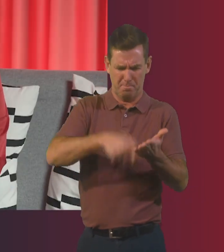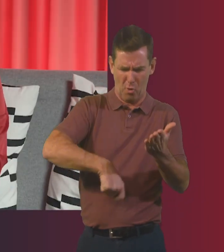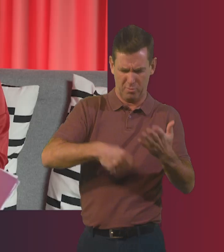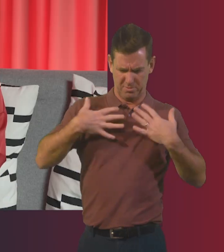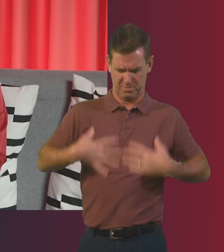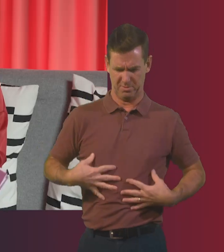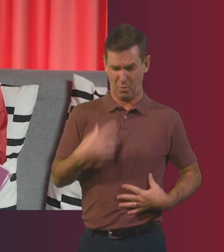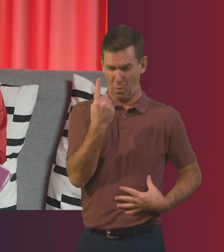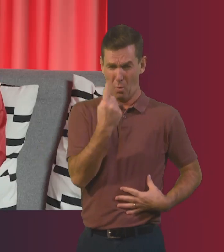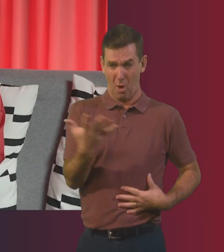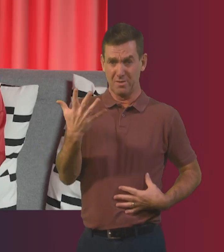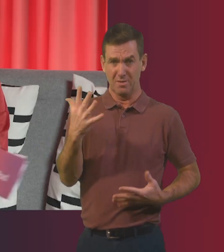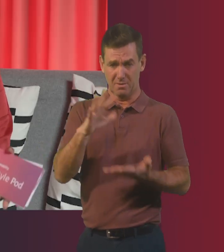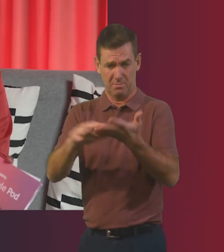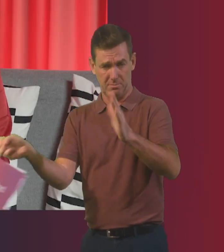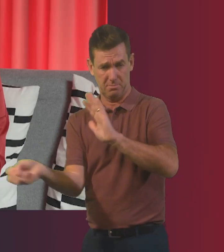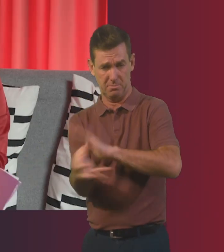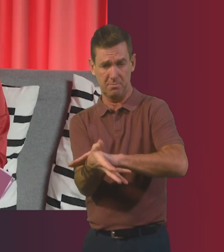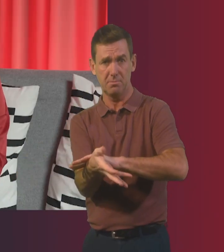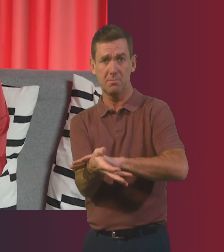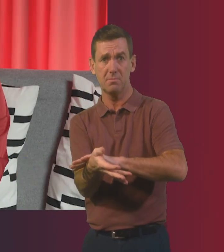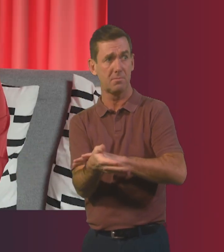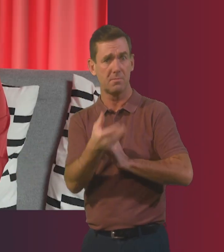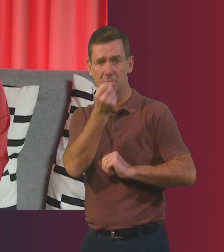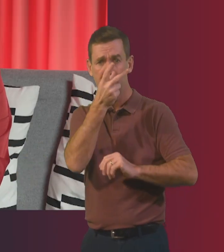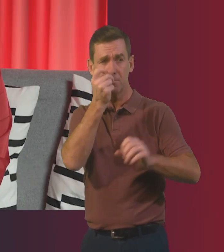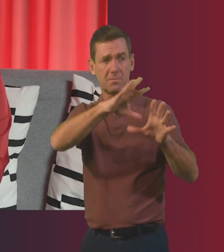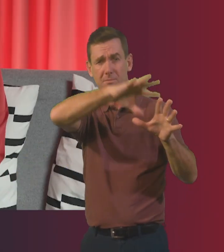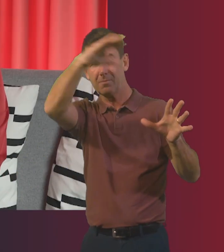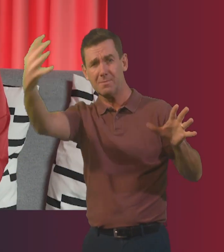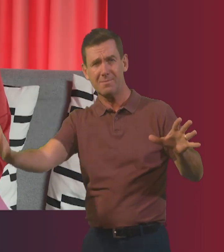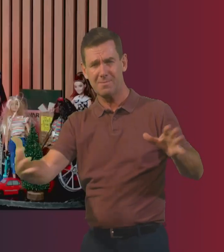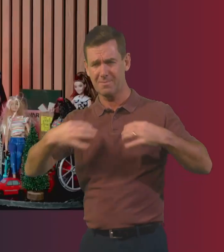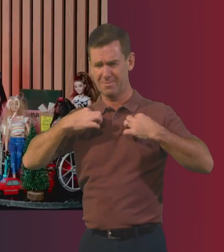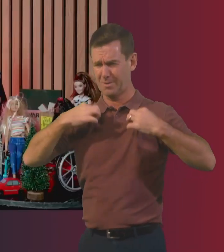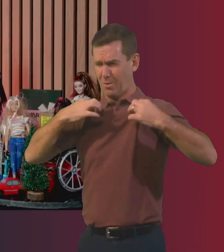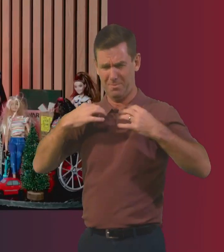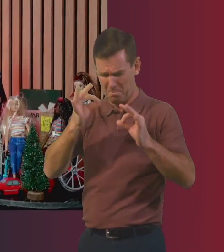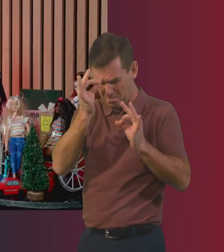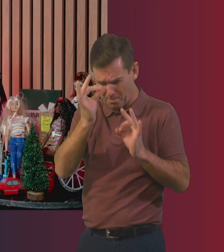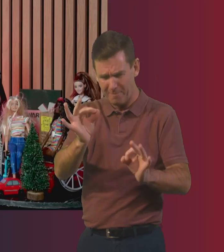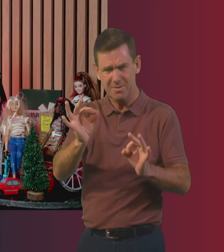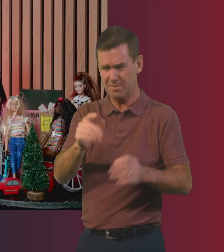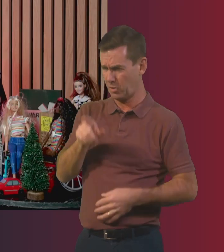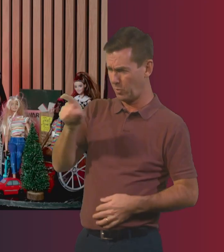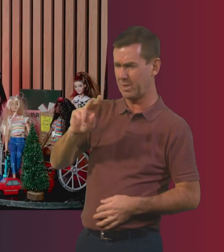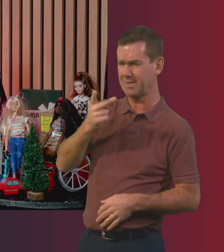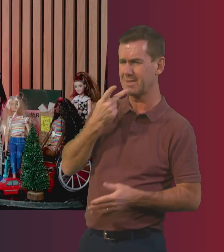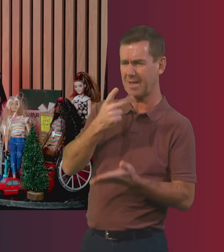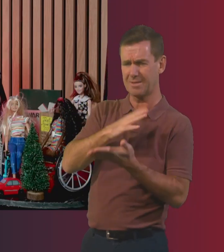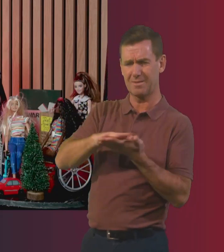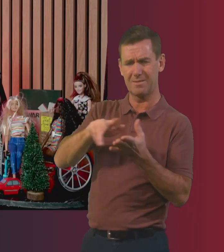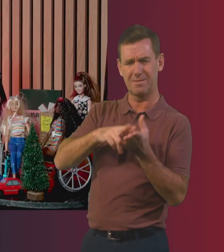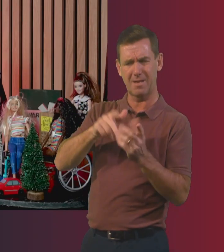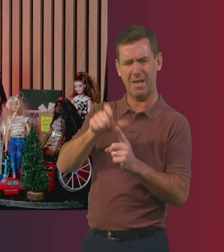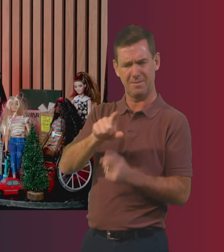Christmas and then never used again. And it just goes into wasteland. And I just think that's perfect. Why not? No, it's so because I've got Sphinx cats, and